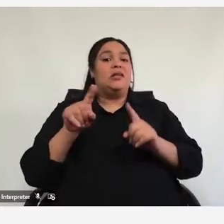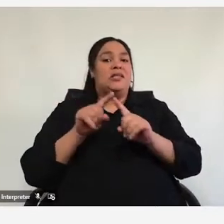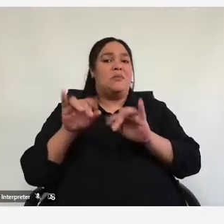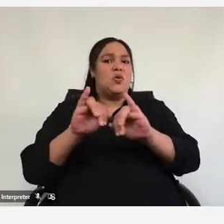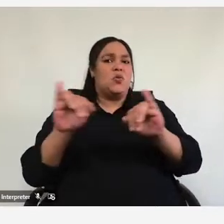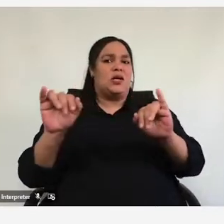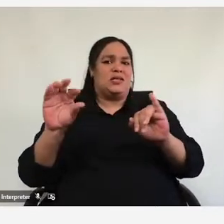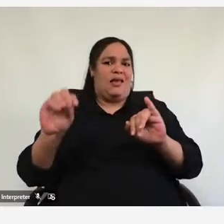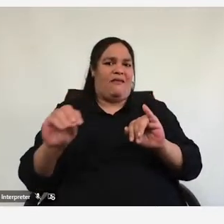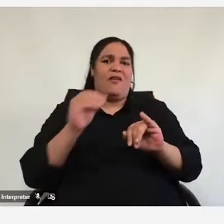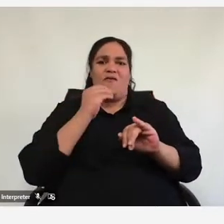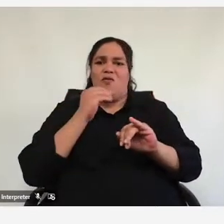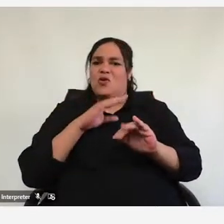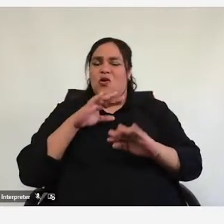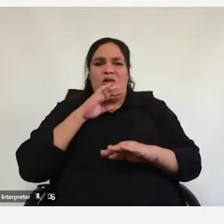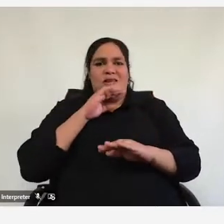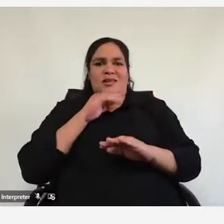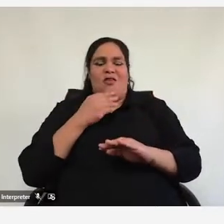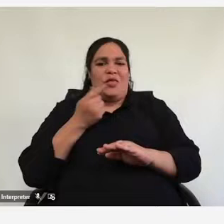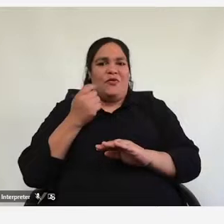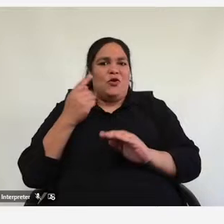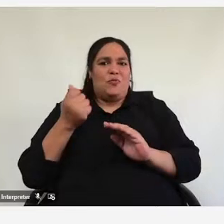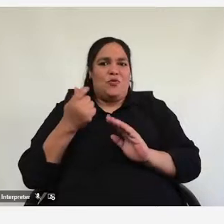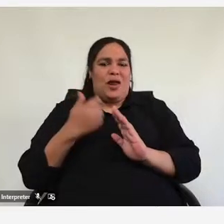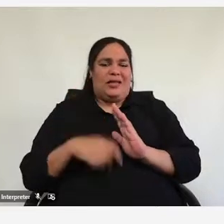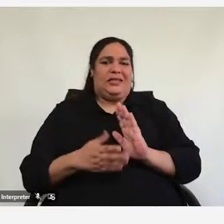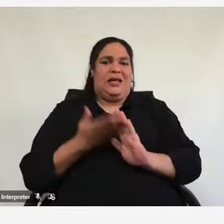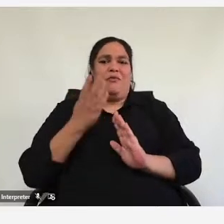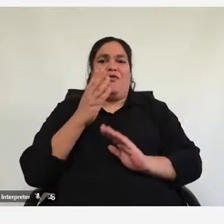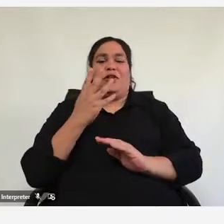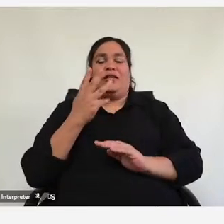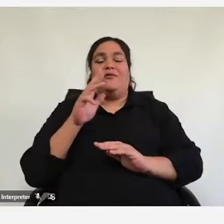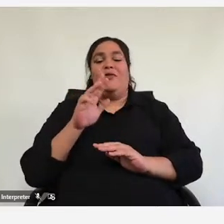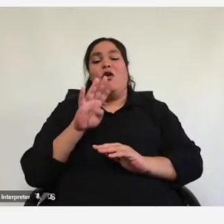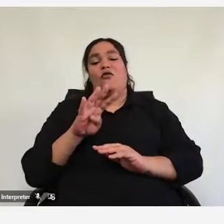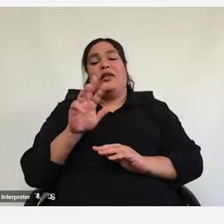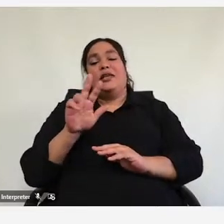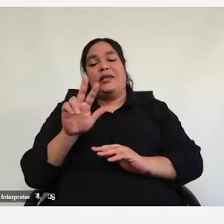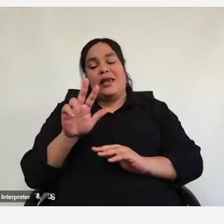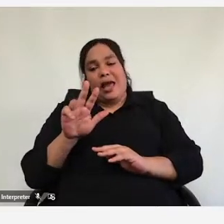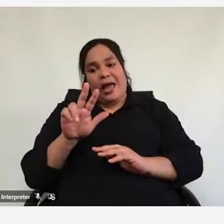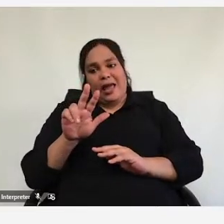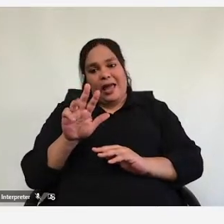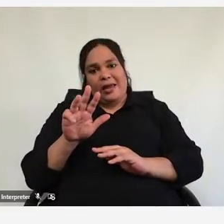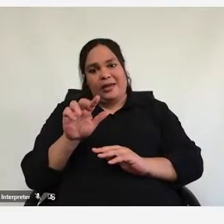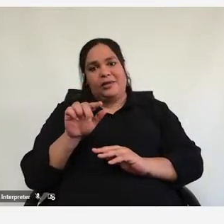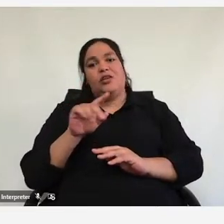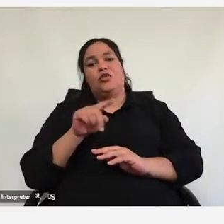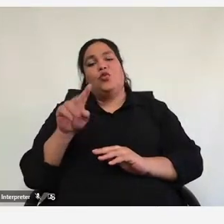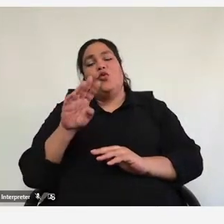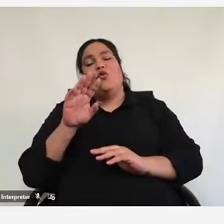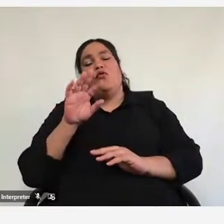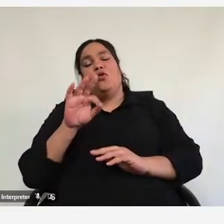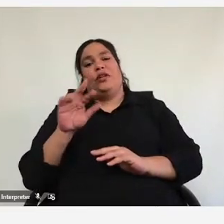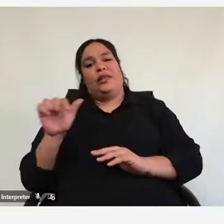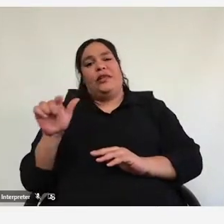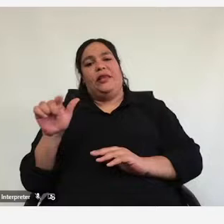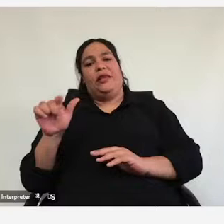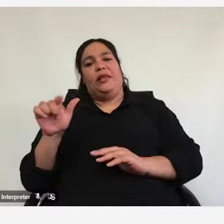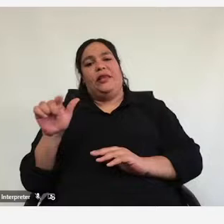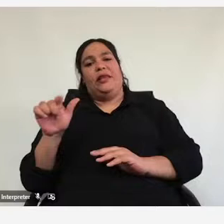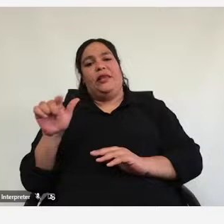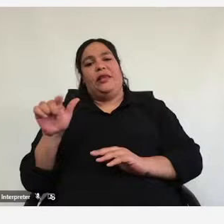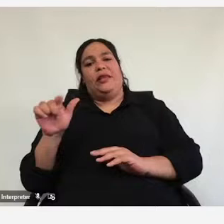worse, with food insecurity rising from 39.8% to 43.6% in just 1 year. So I would understand